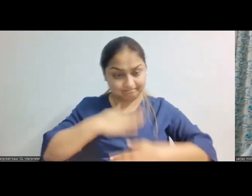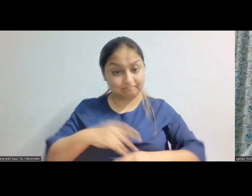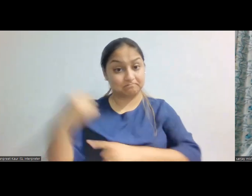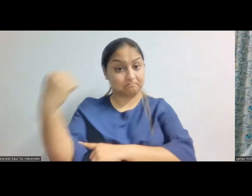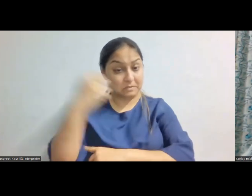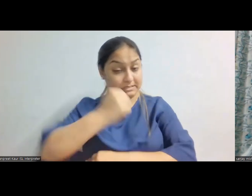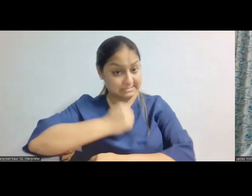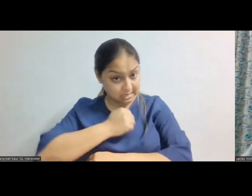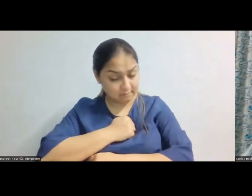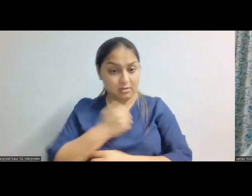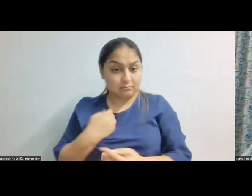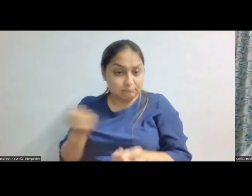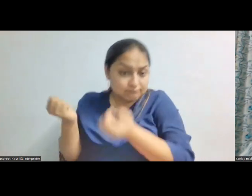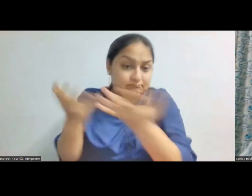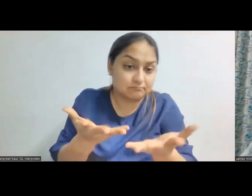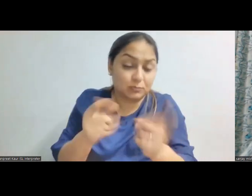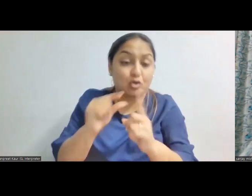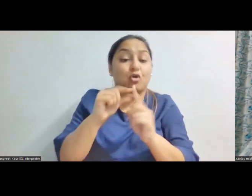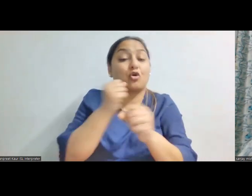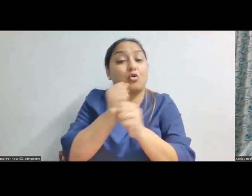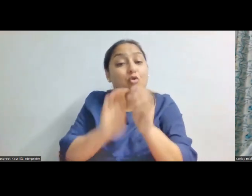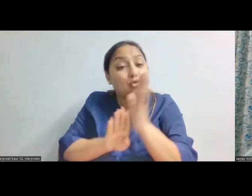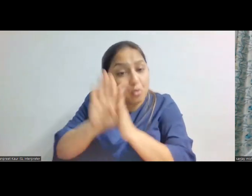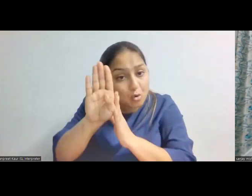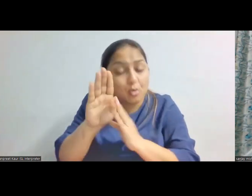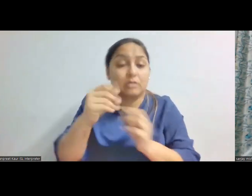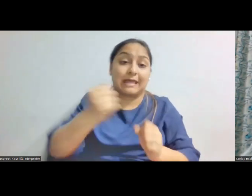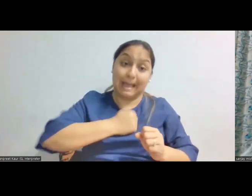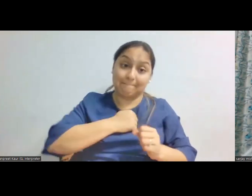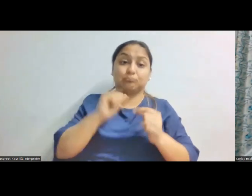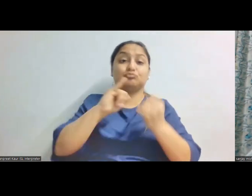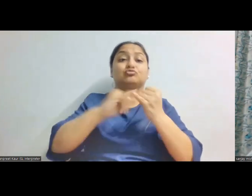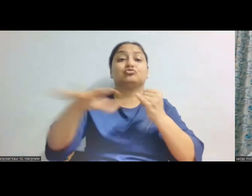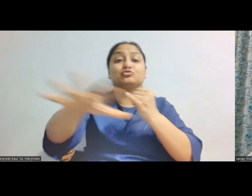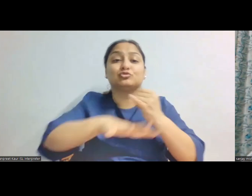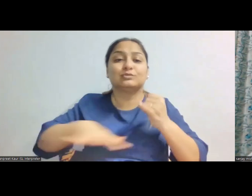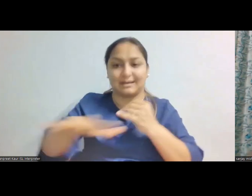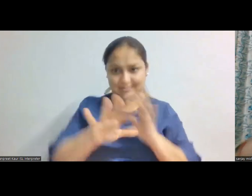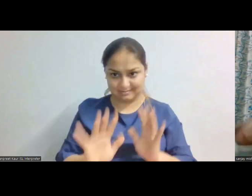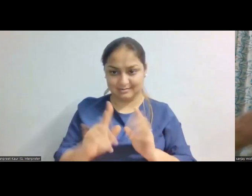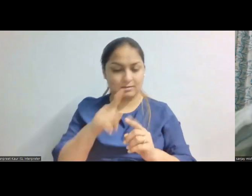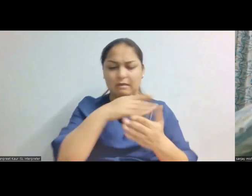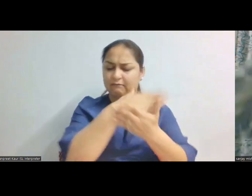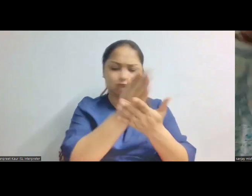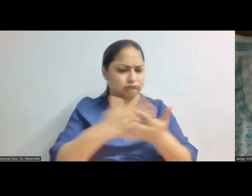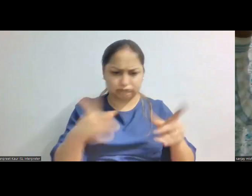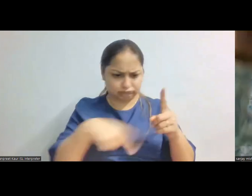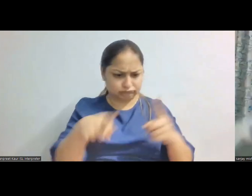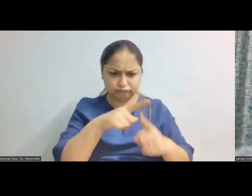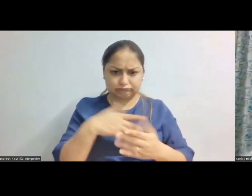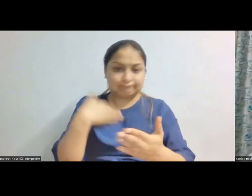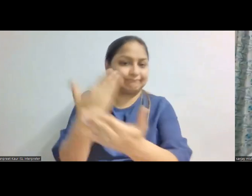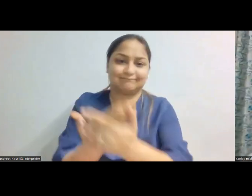and contribute to the growth and development of our society. Without this, I think we cannot claim to be